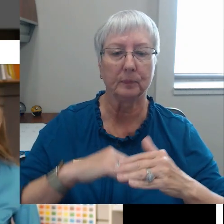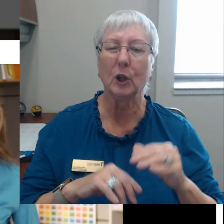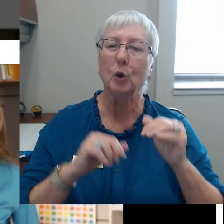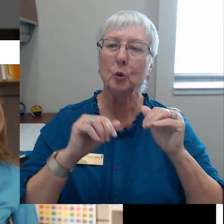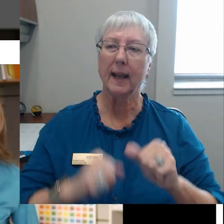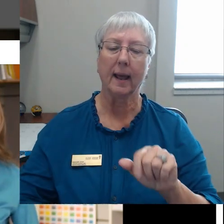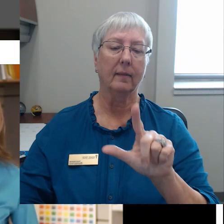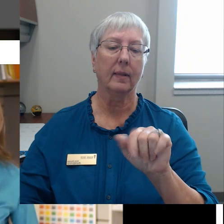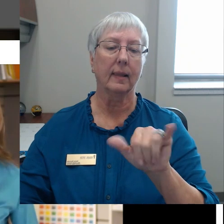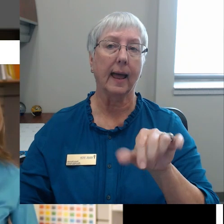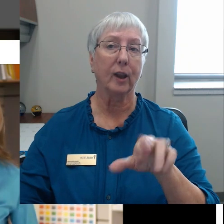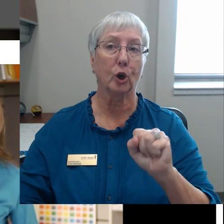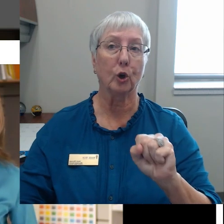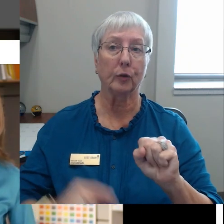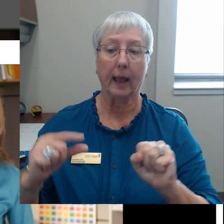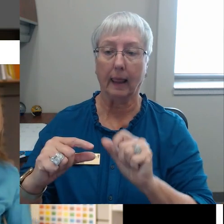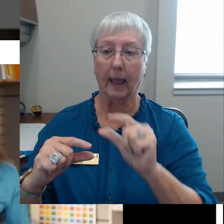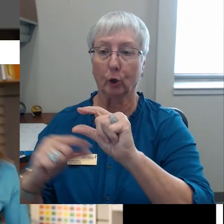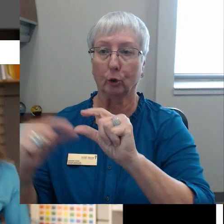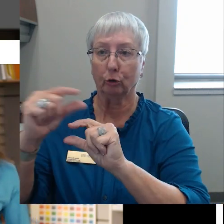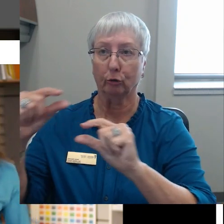shapes, large and small. Like people,